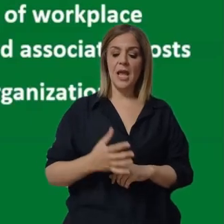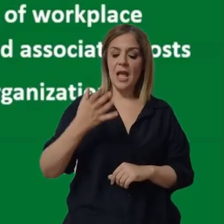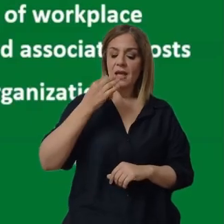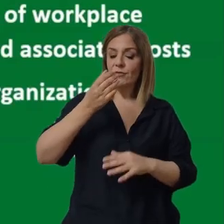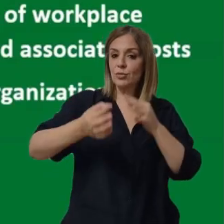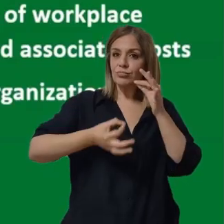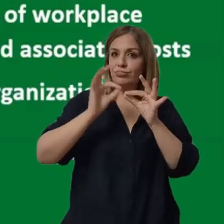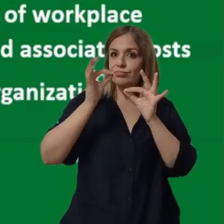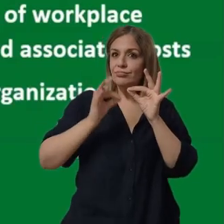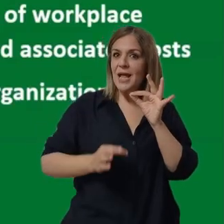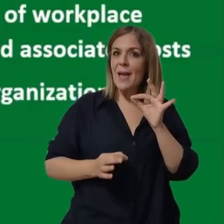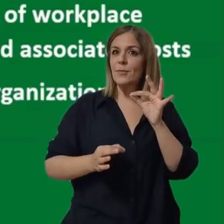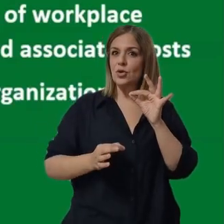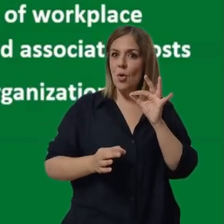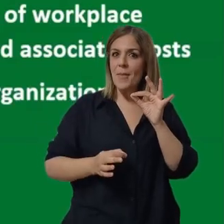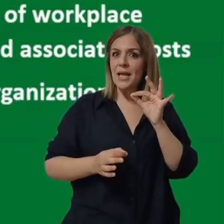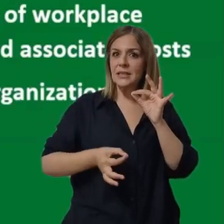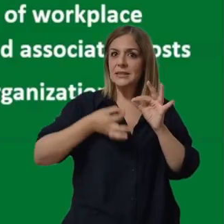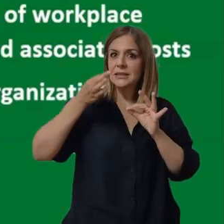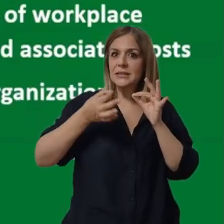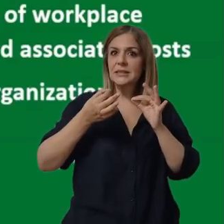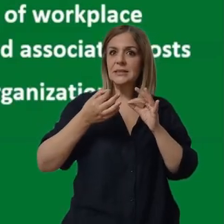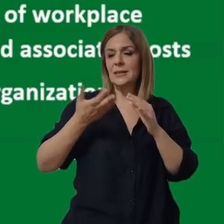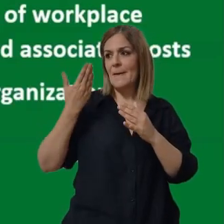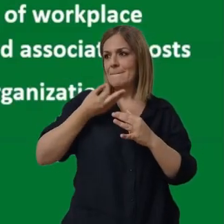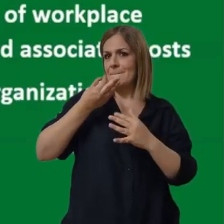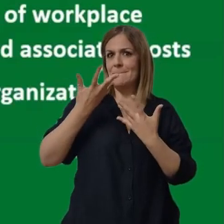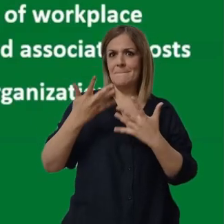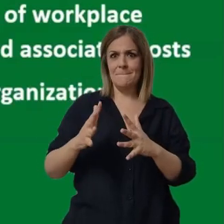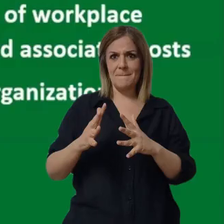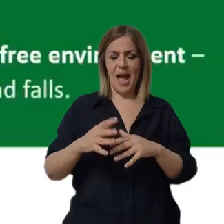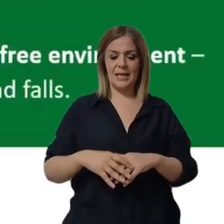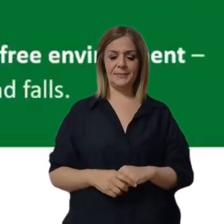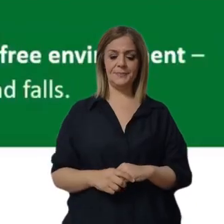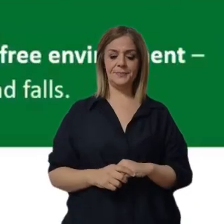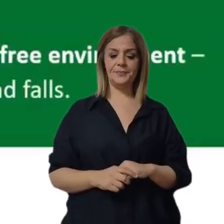little bit more in detail what we said before.